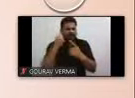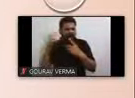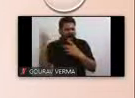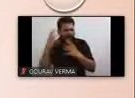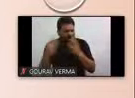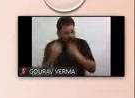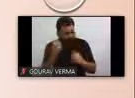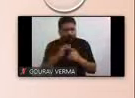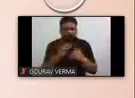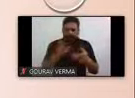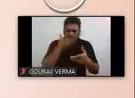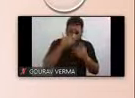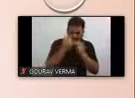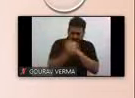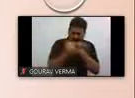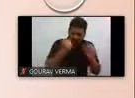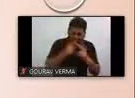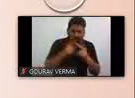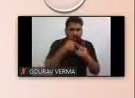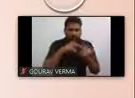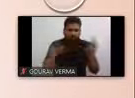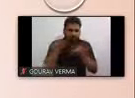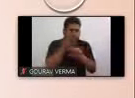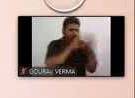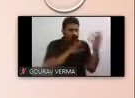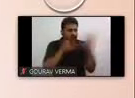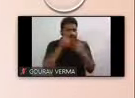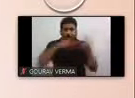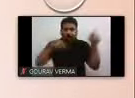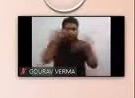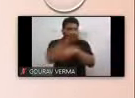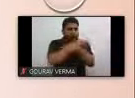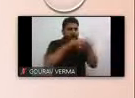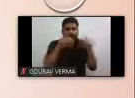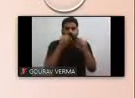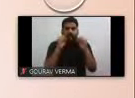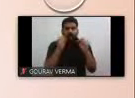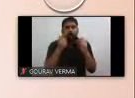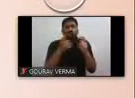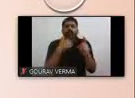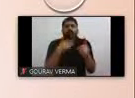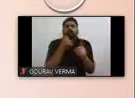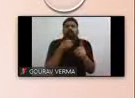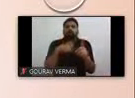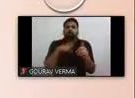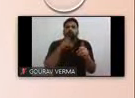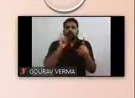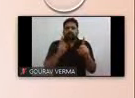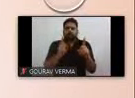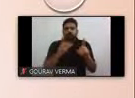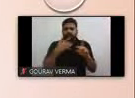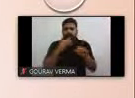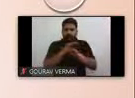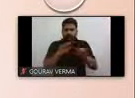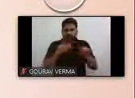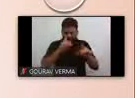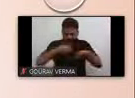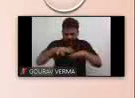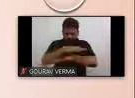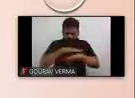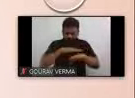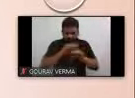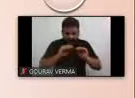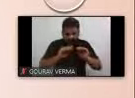rahi hai, kuch zyada movement dikhai de raha hai. so we have to prepare the child before